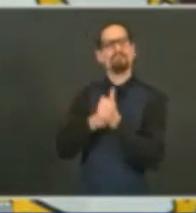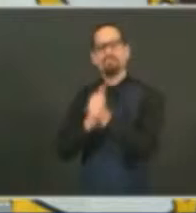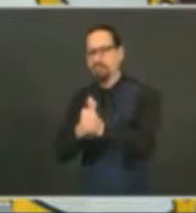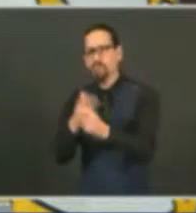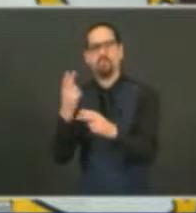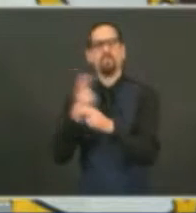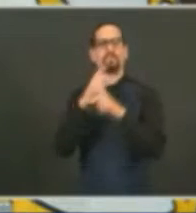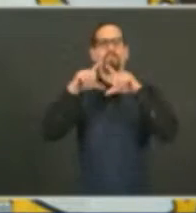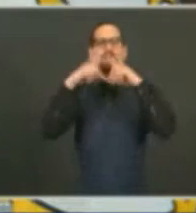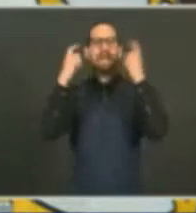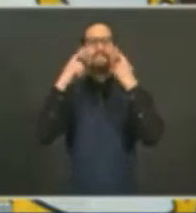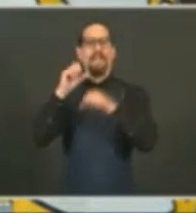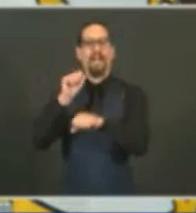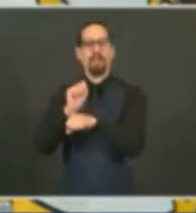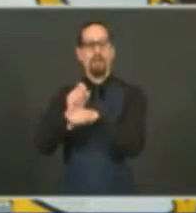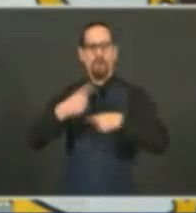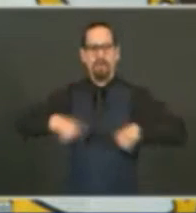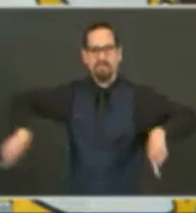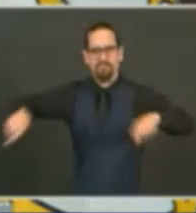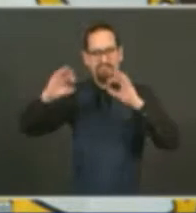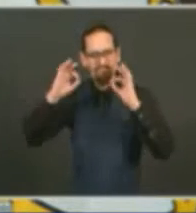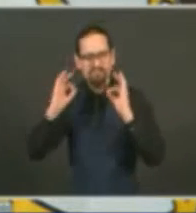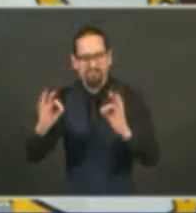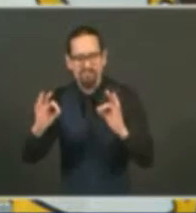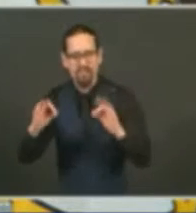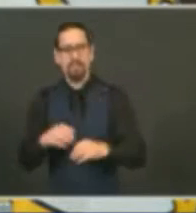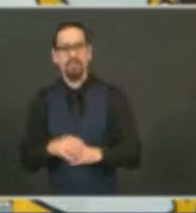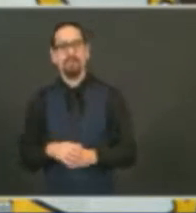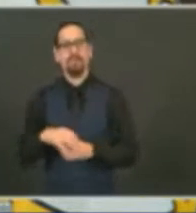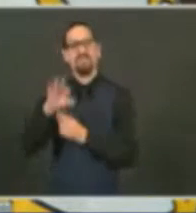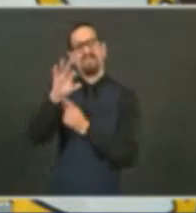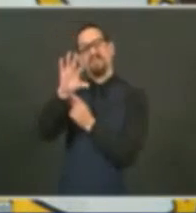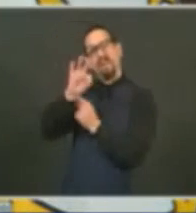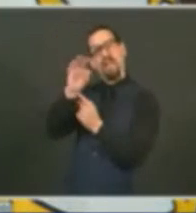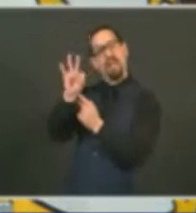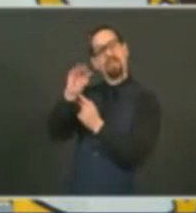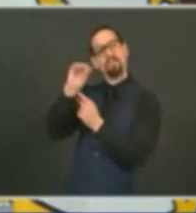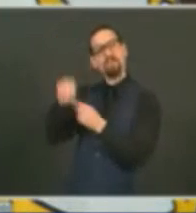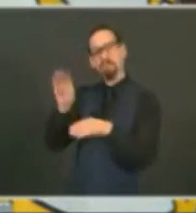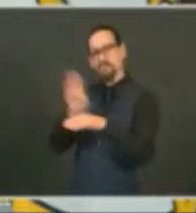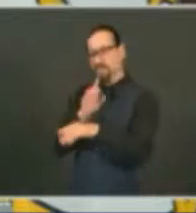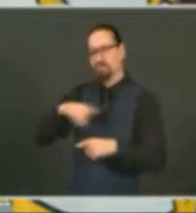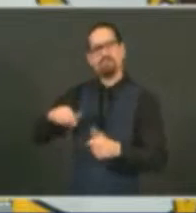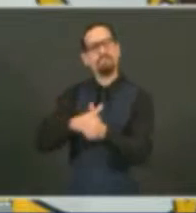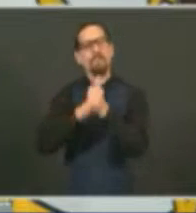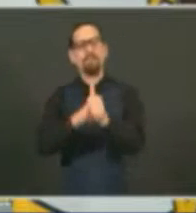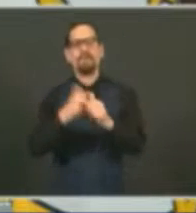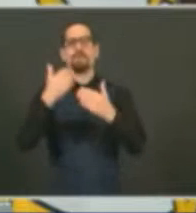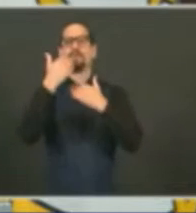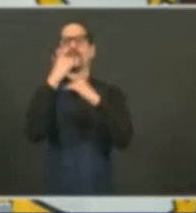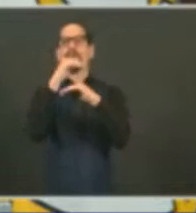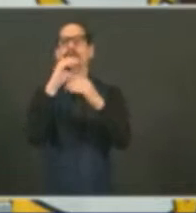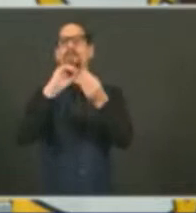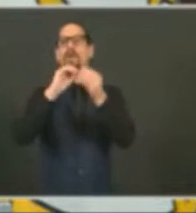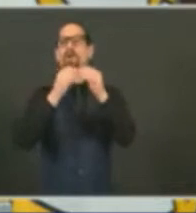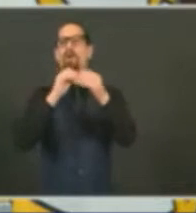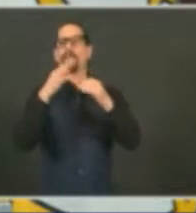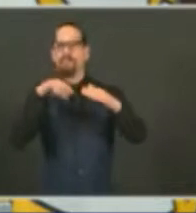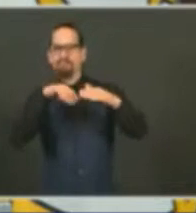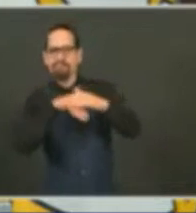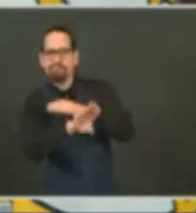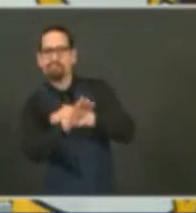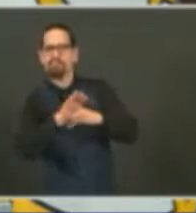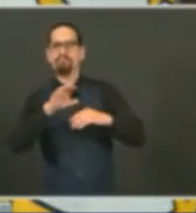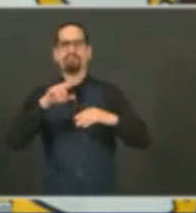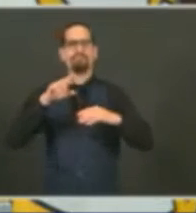complying strictly with capacity limits. Last week, a record high 55% of businesses received a